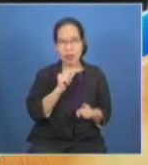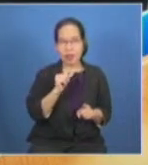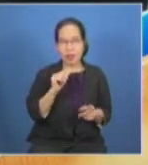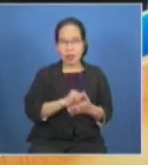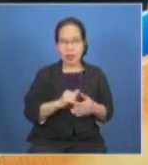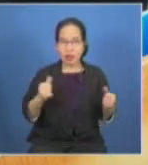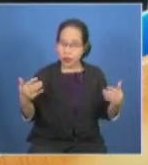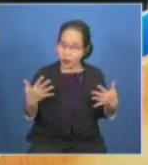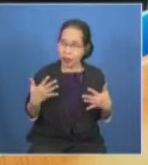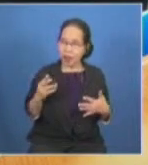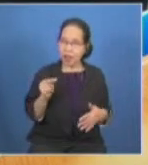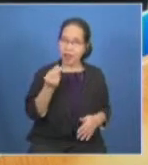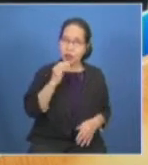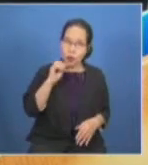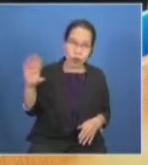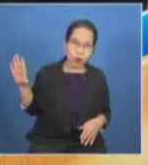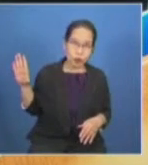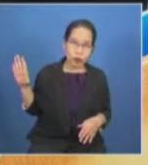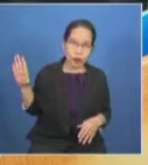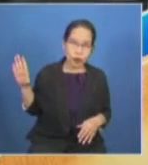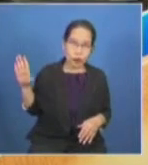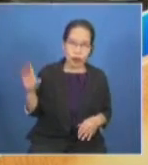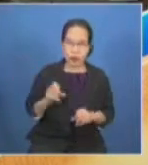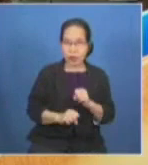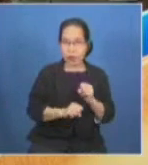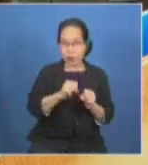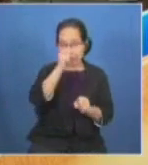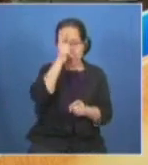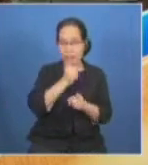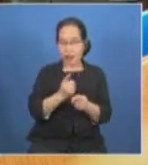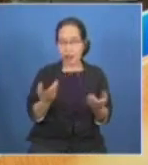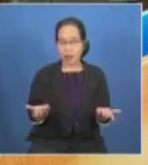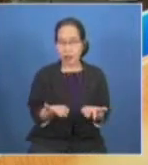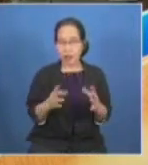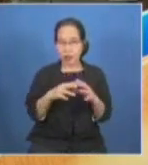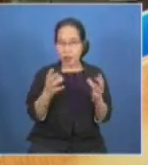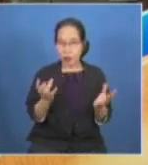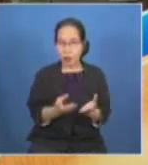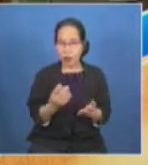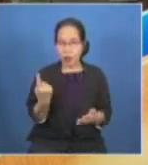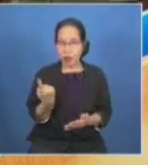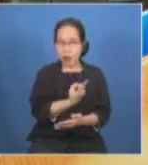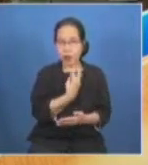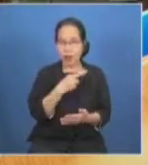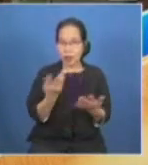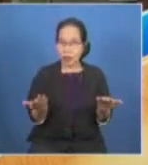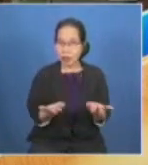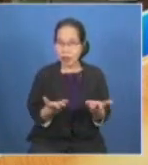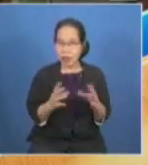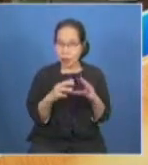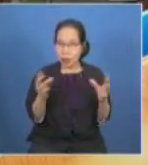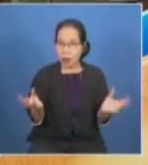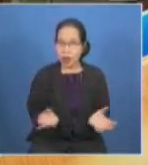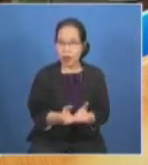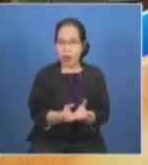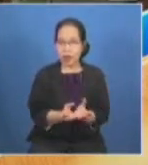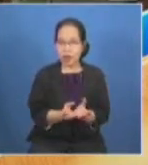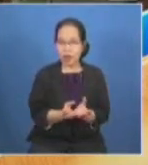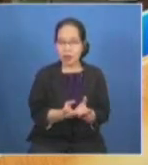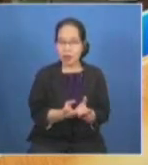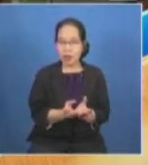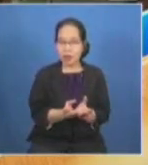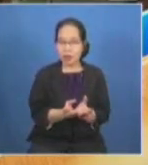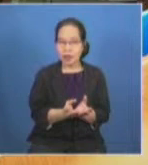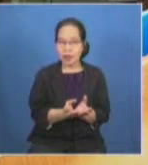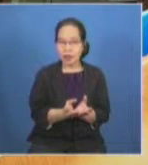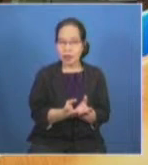an oath. You know, brother, in the world, because we are in a world